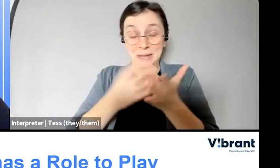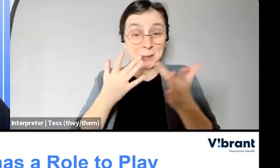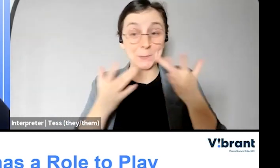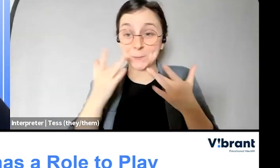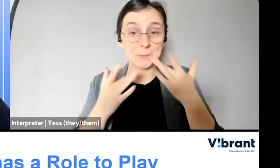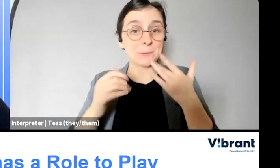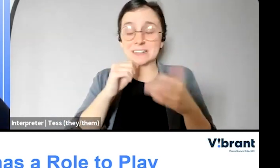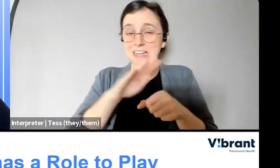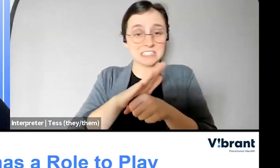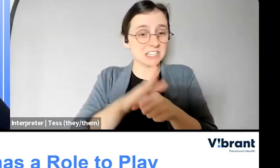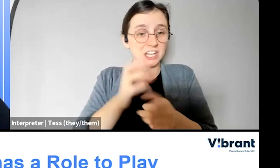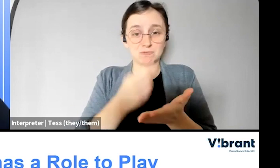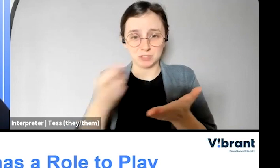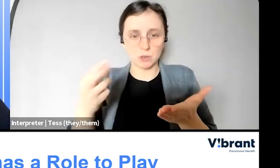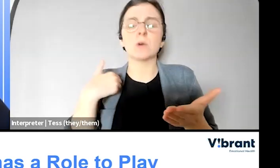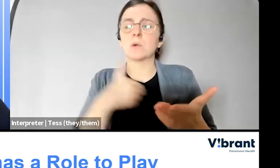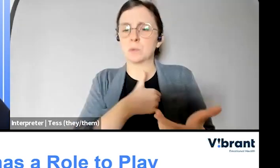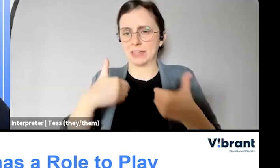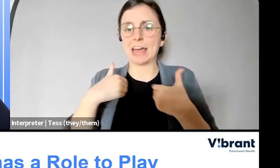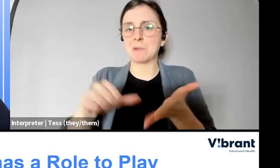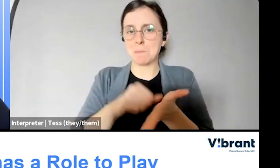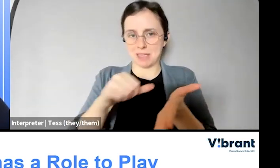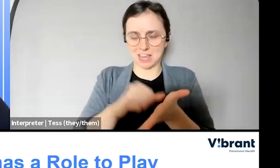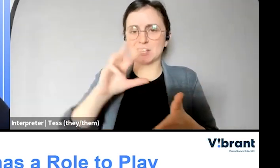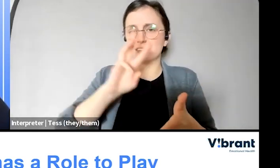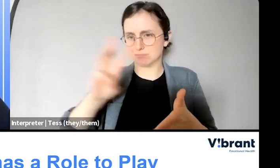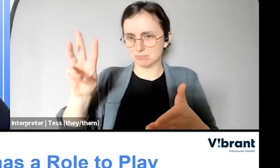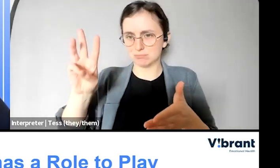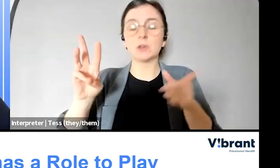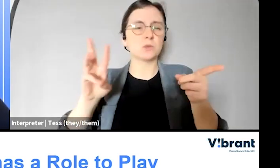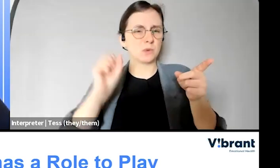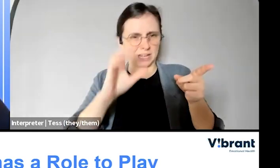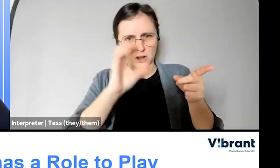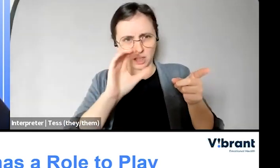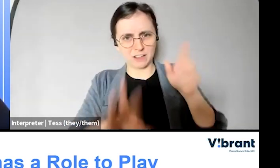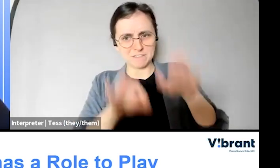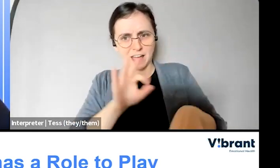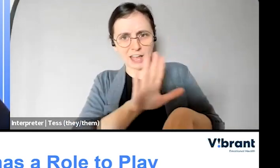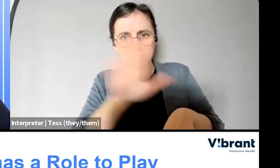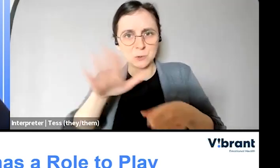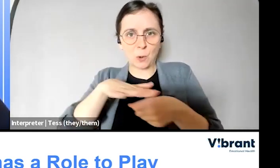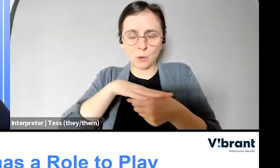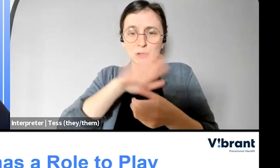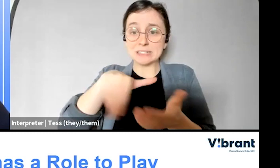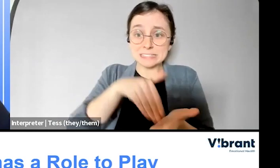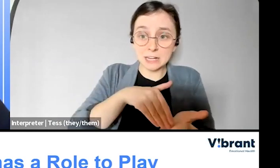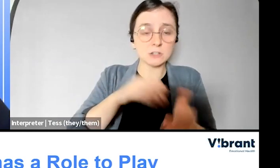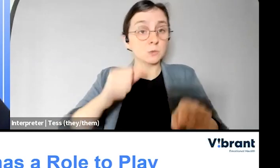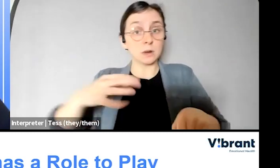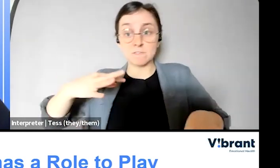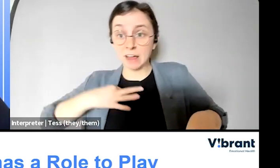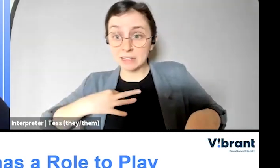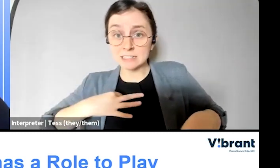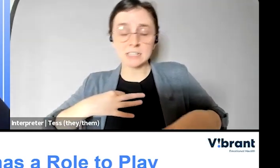a page on 988lifeline.org where you could find your local center, consider volunteering or supporting